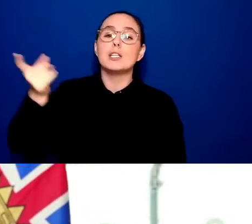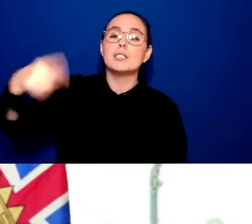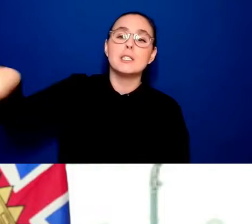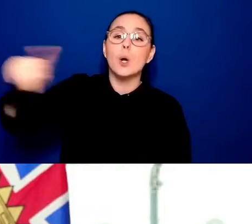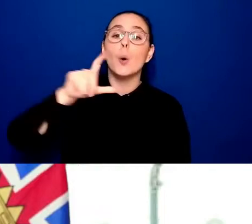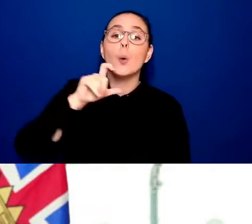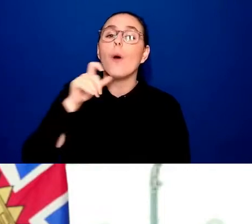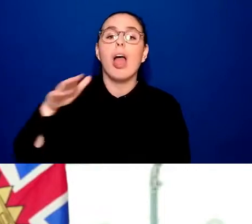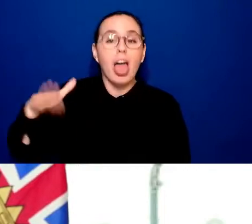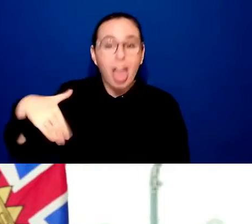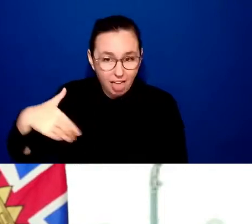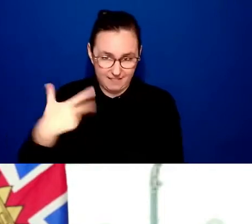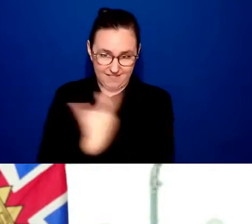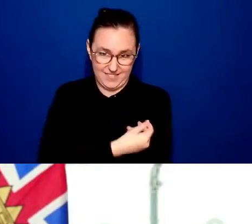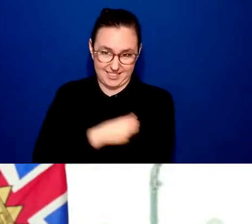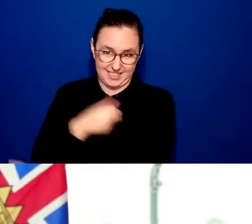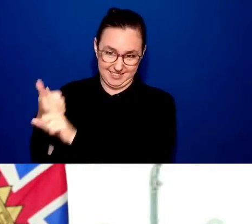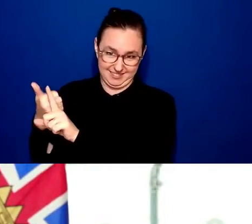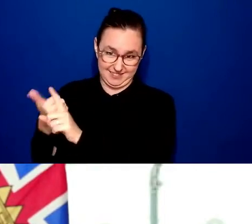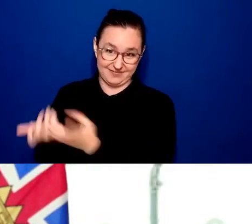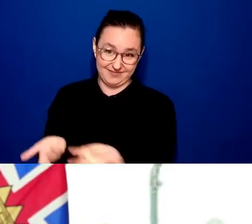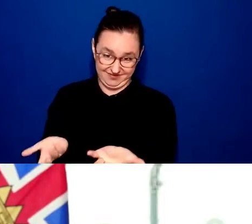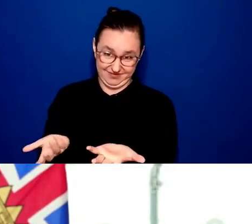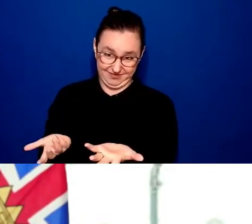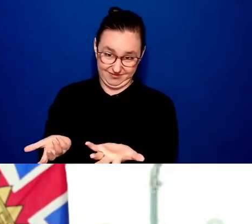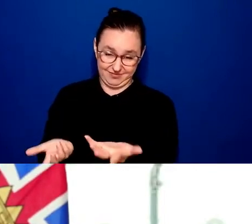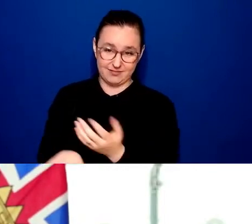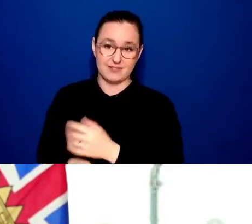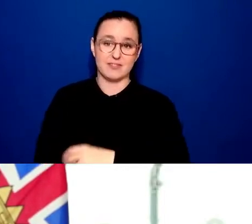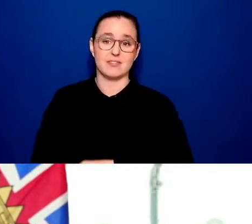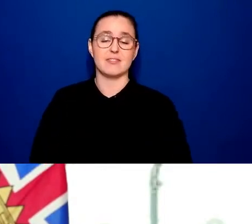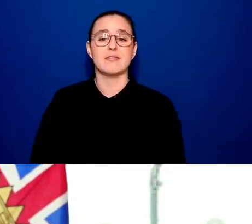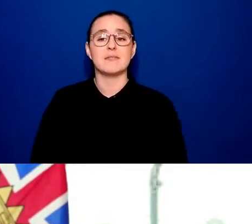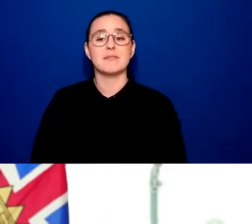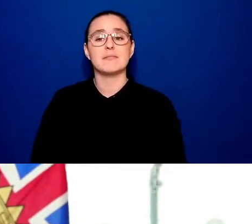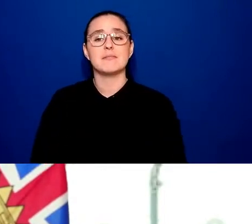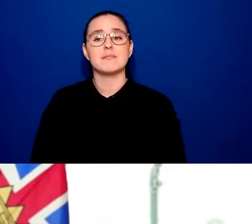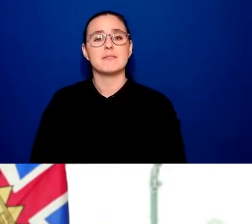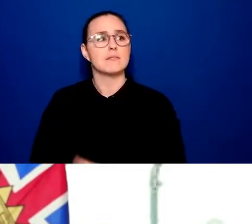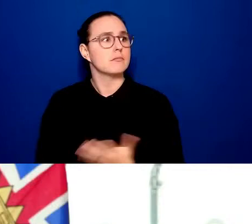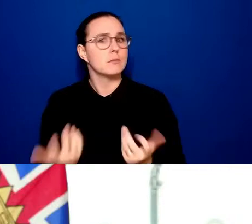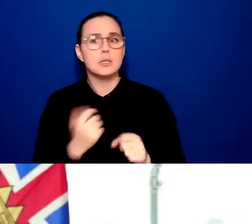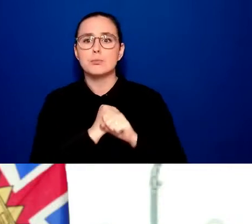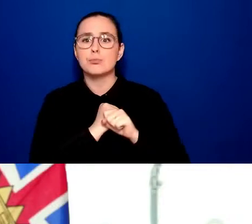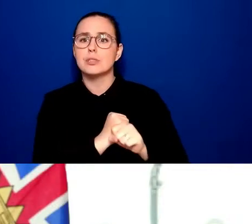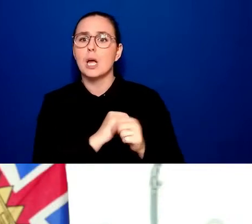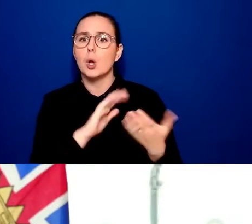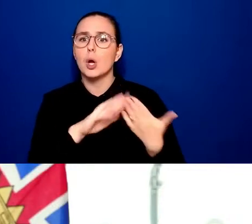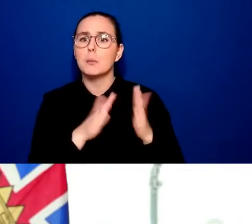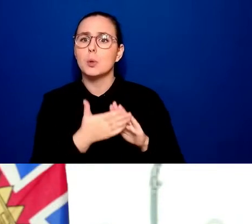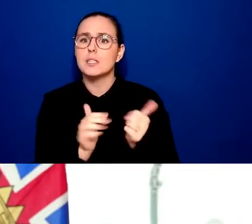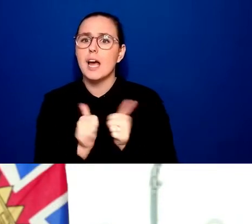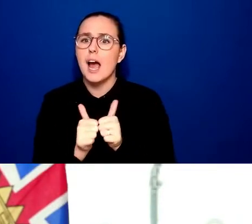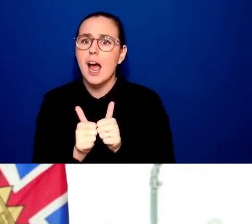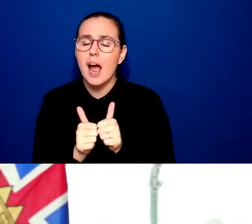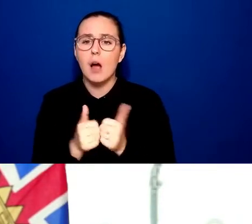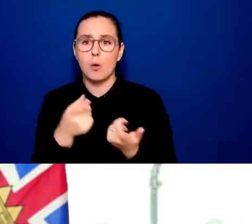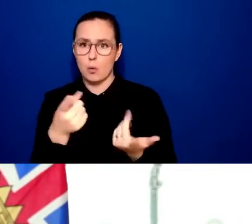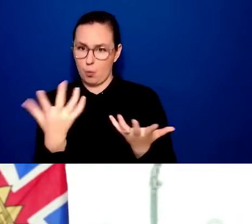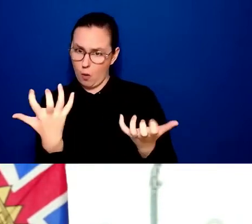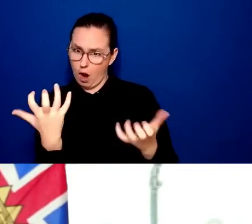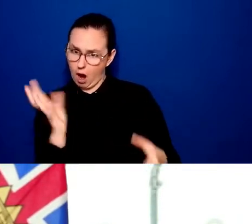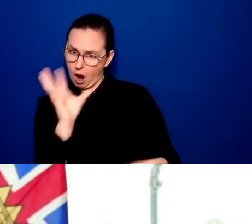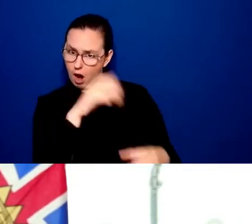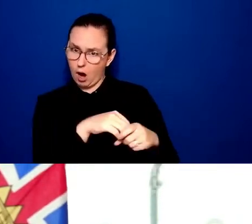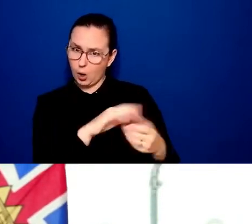offers. Part of what we do to protect our own community, to be part of our own community, is making sure we're